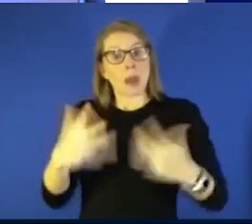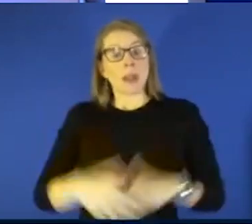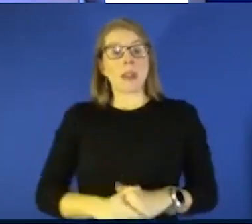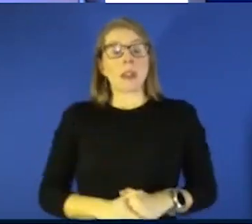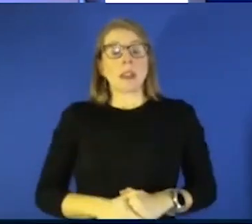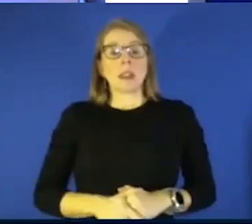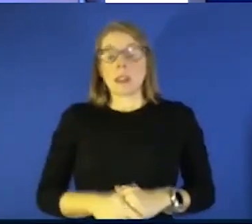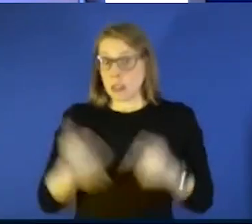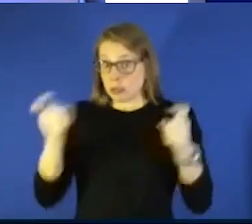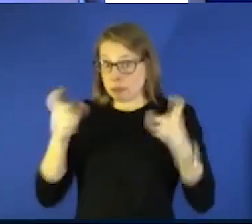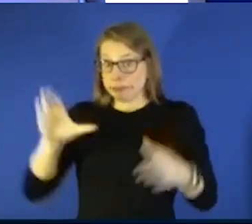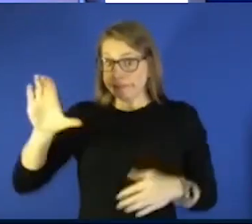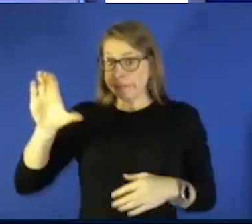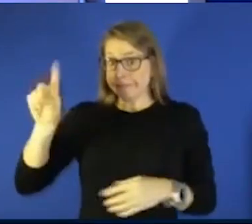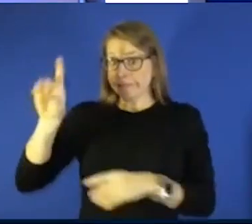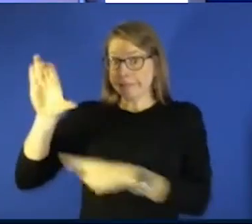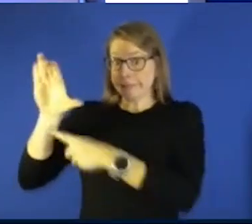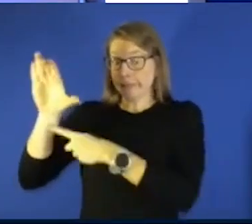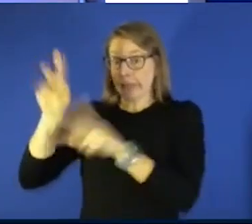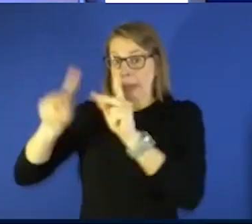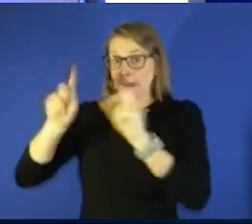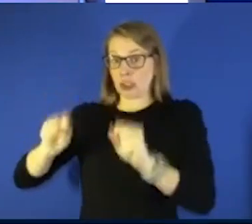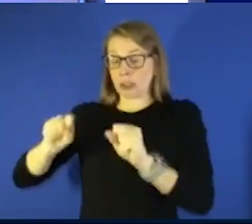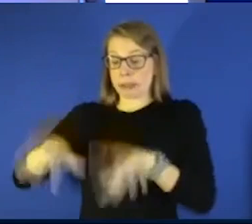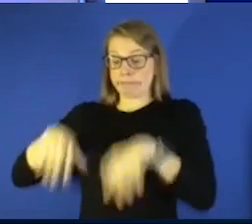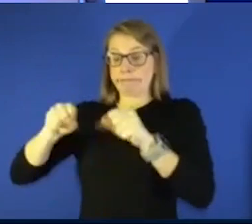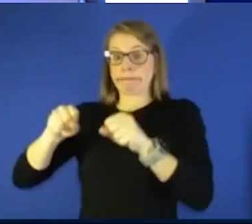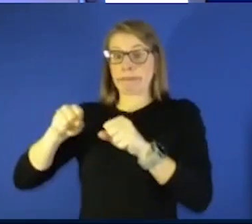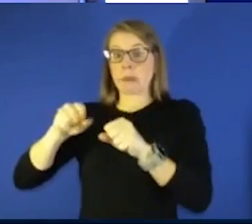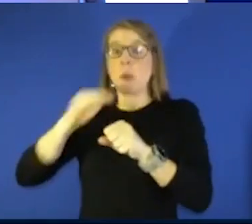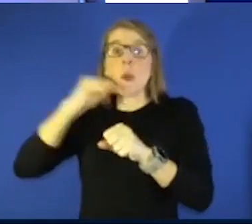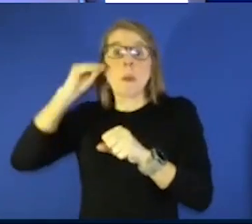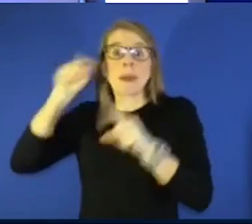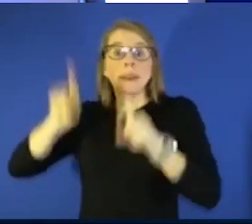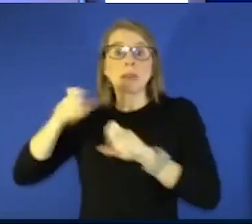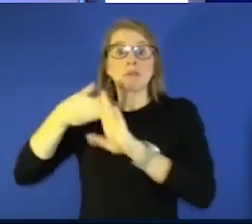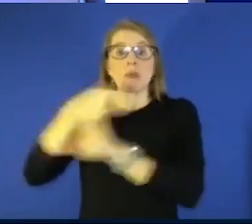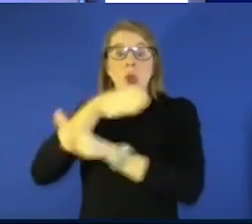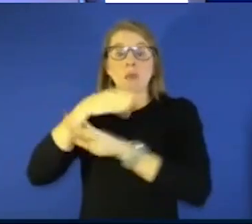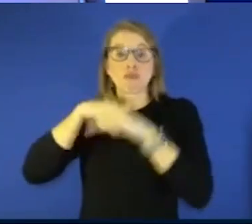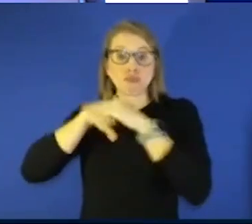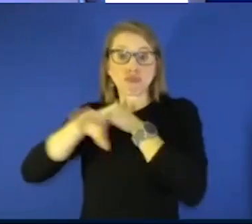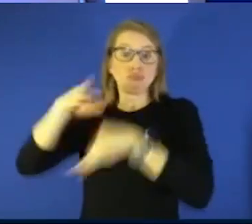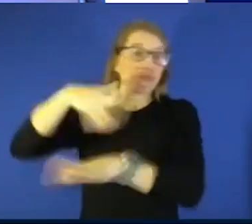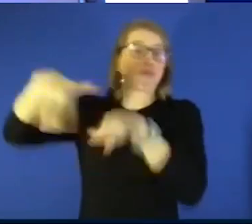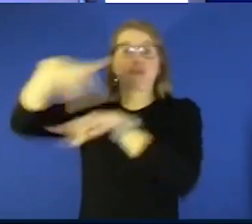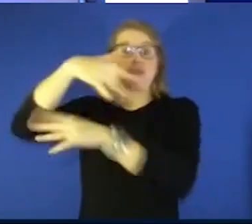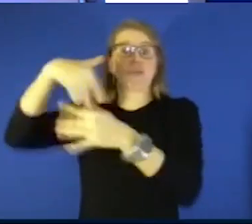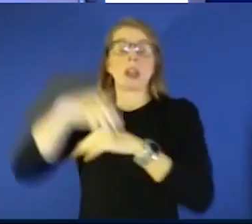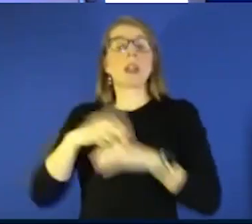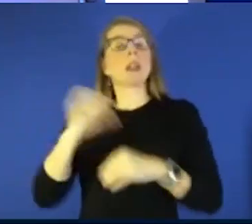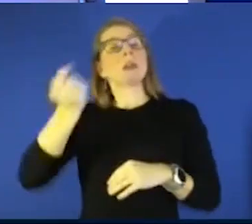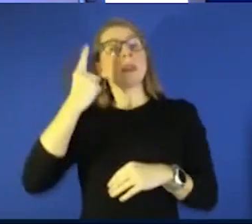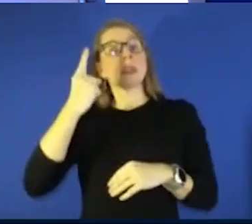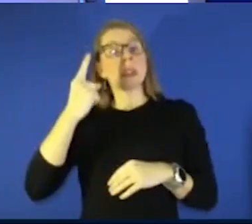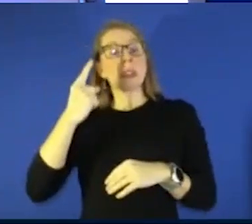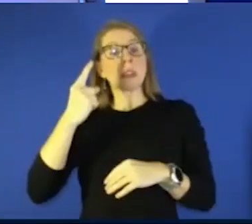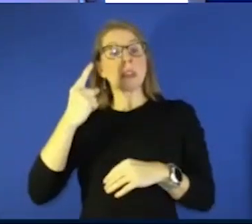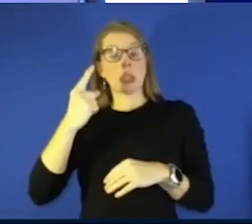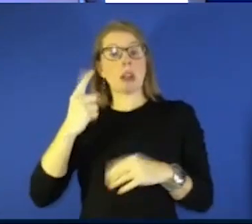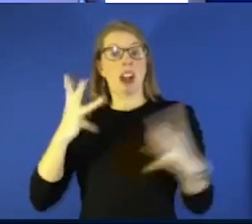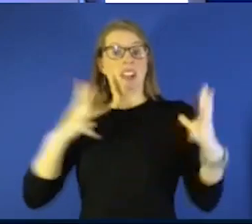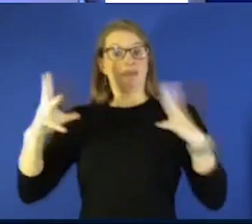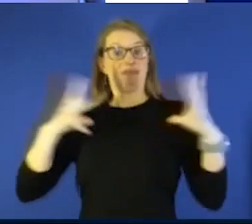directive from the CDC that people should be doing at-home testing before they go to gatherings. Now, obviously, this time of year, there's going to be lots of gatherings.